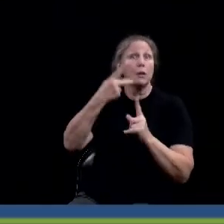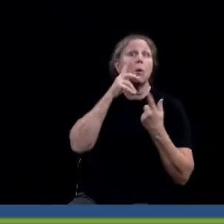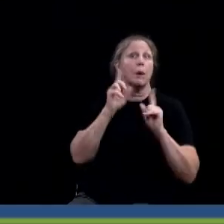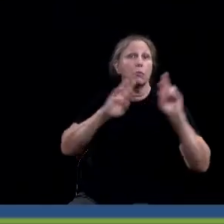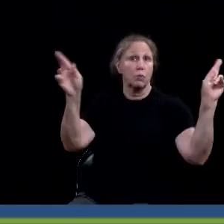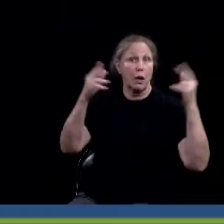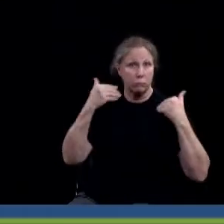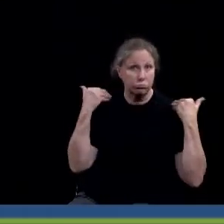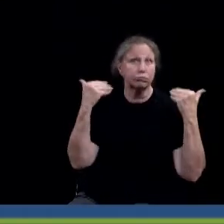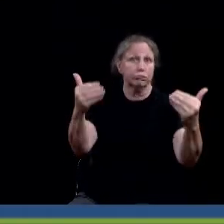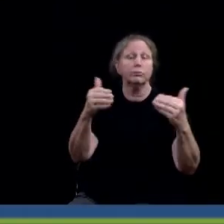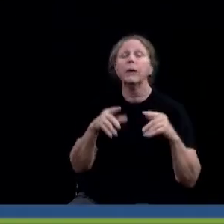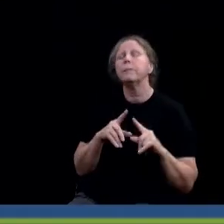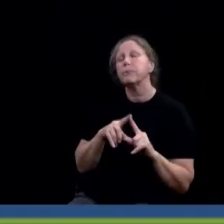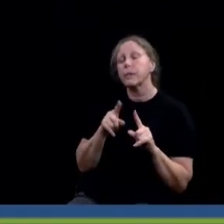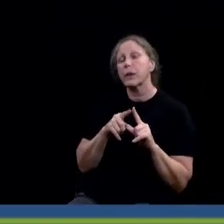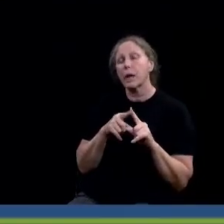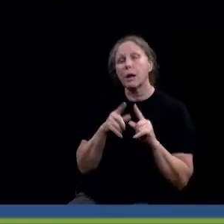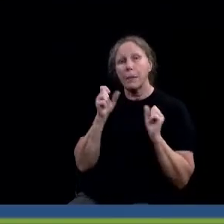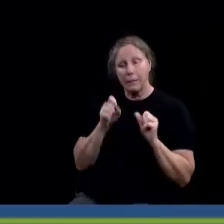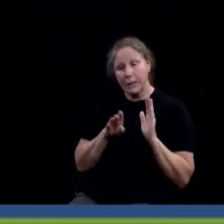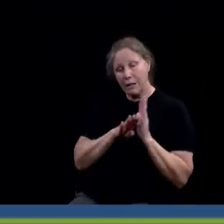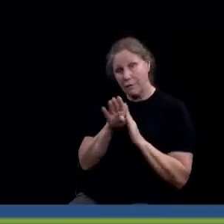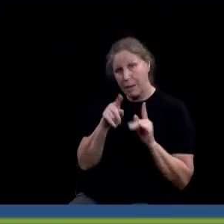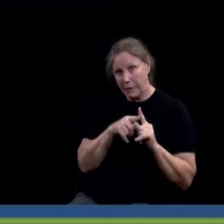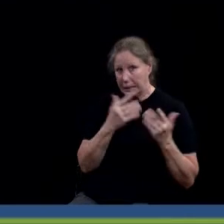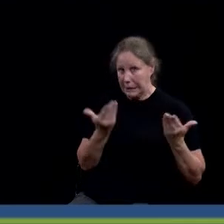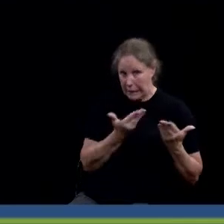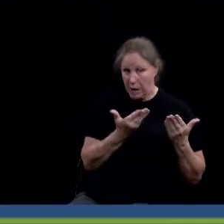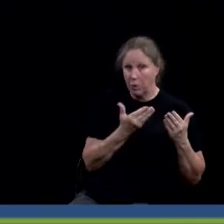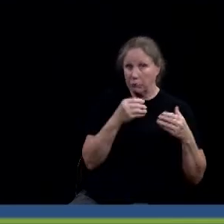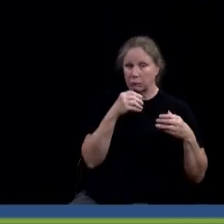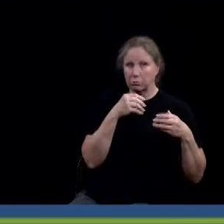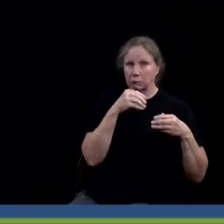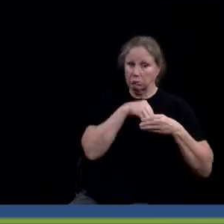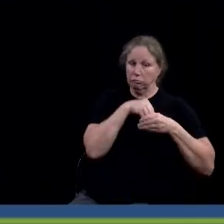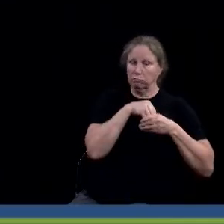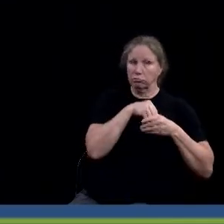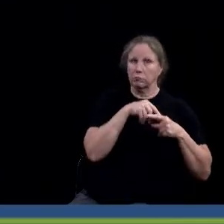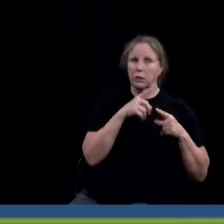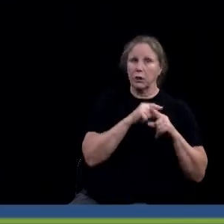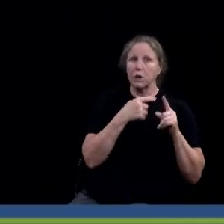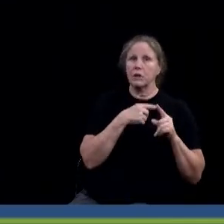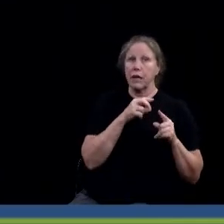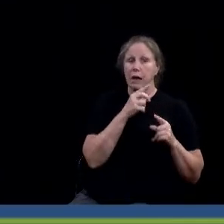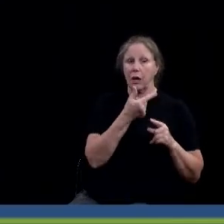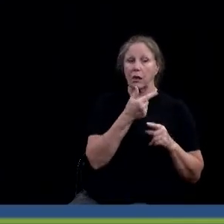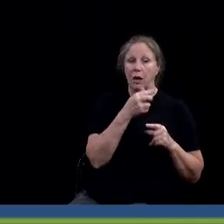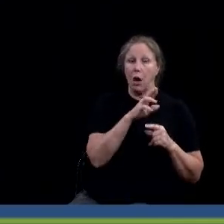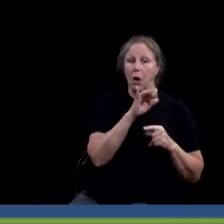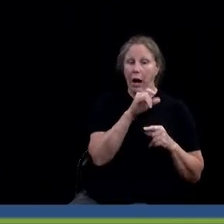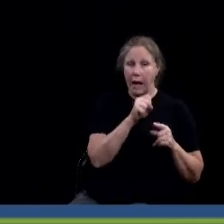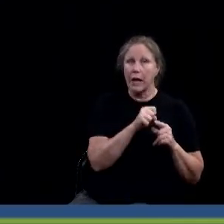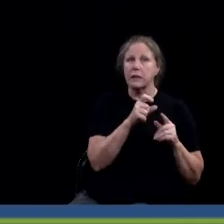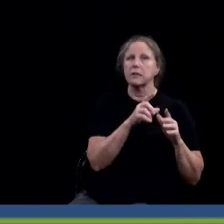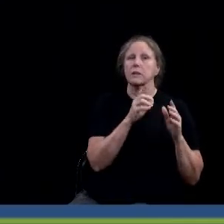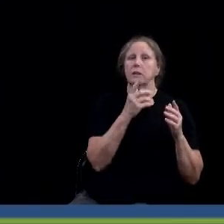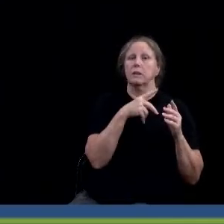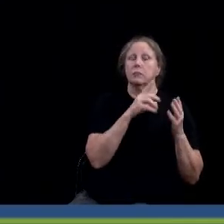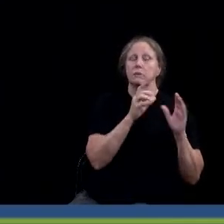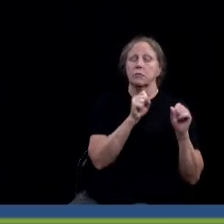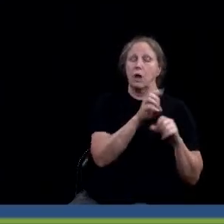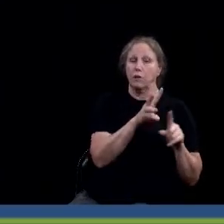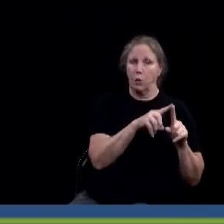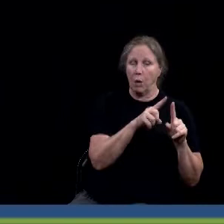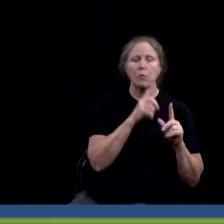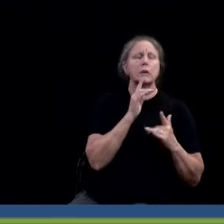it in-house using our ArcGIS Enterprise software. So we're pretty excited about it. Some of the staff that's been involved, of course, the GIS